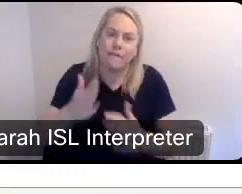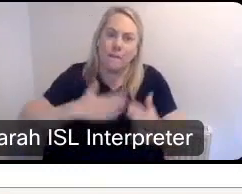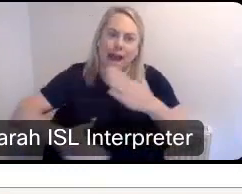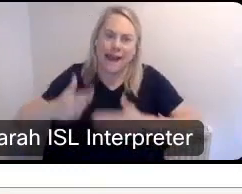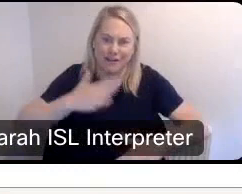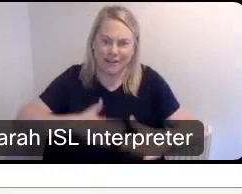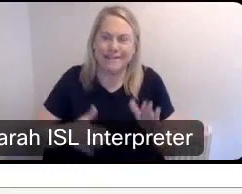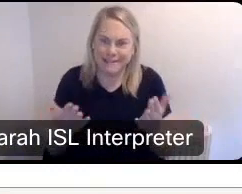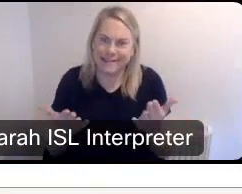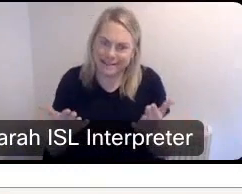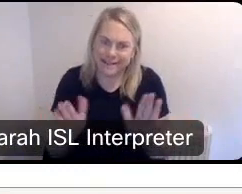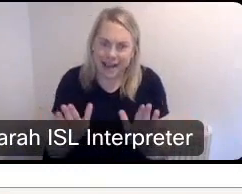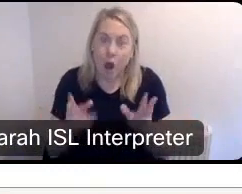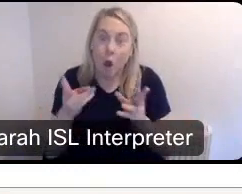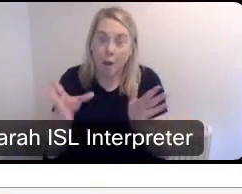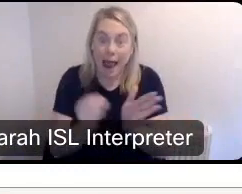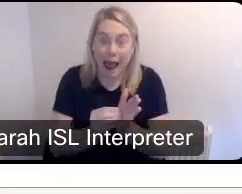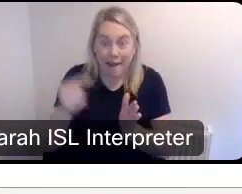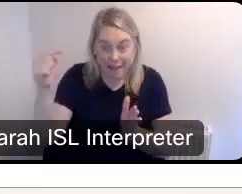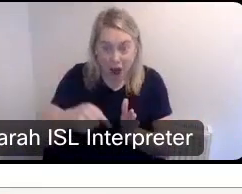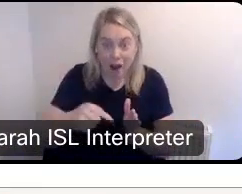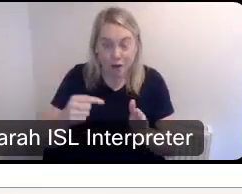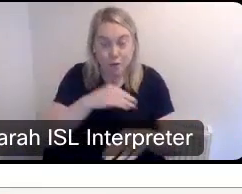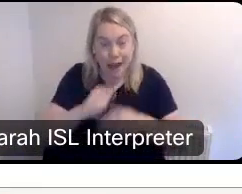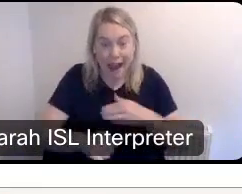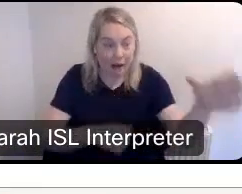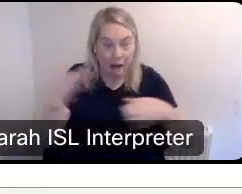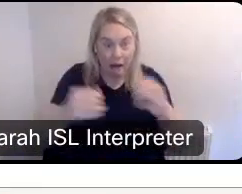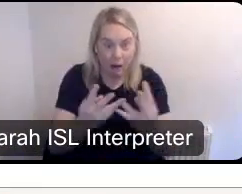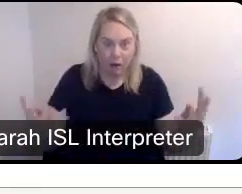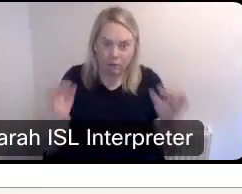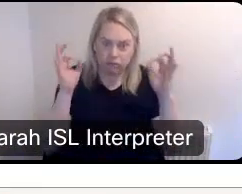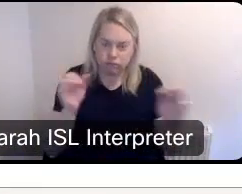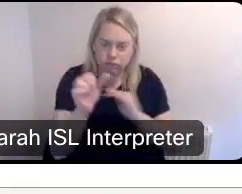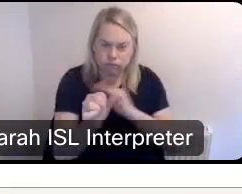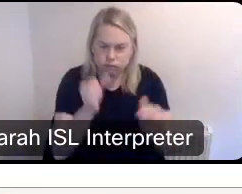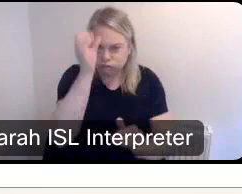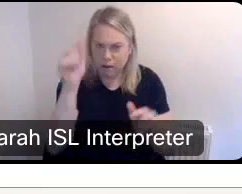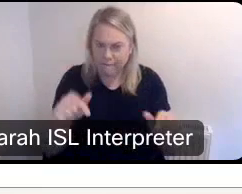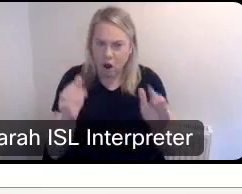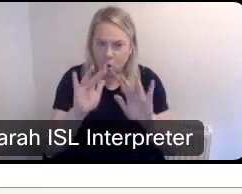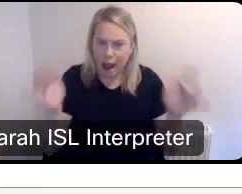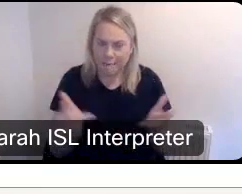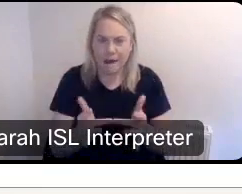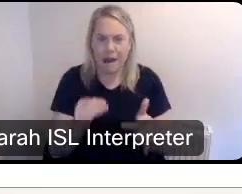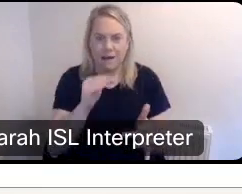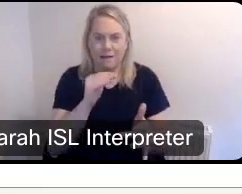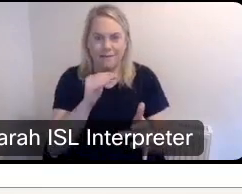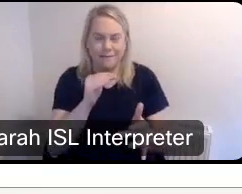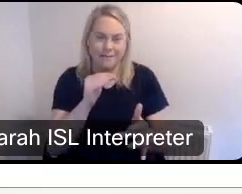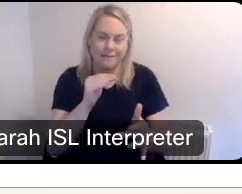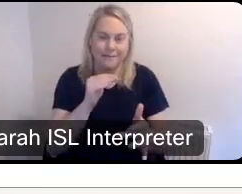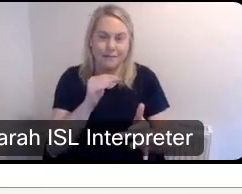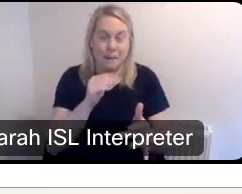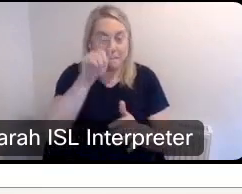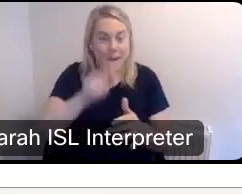rewarded today because we've assembled an expert panel for our webinar on the Patient Safety Act, which will focus